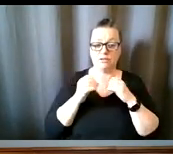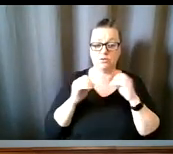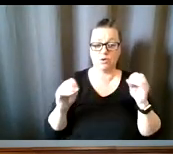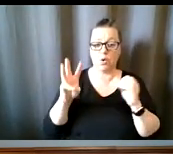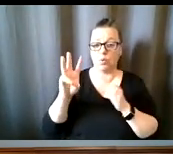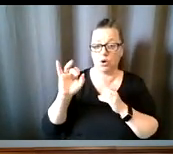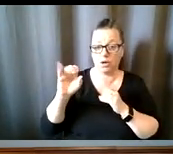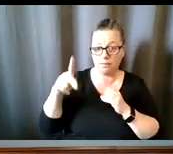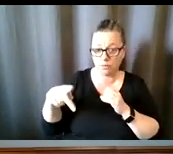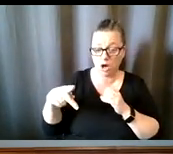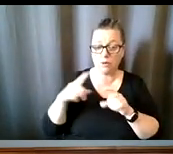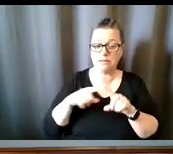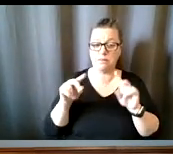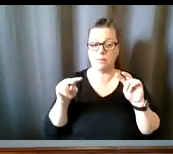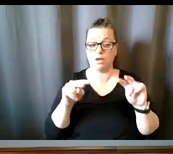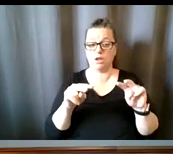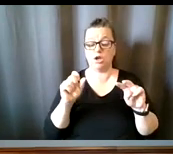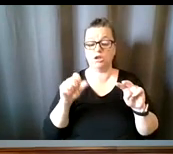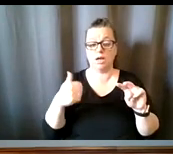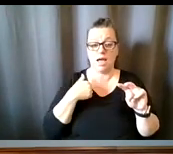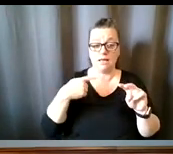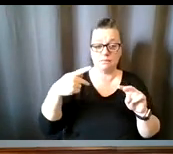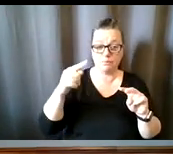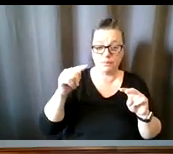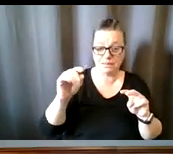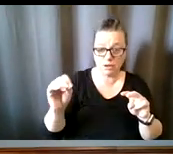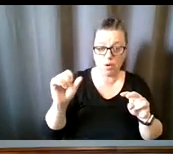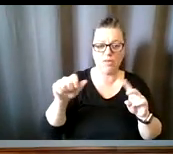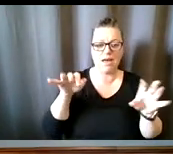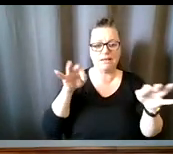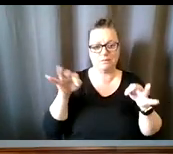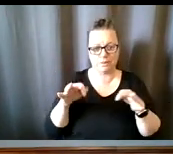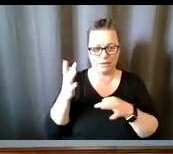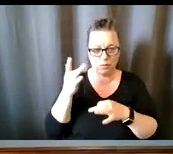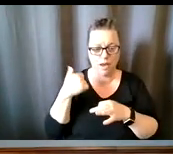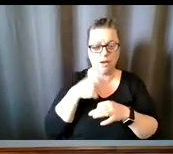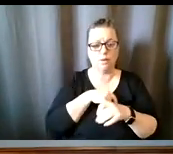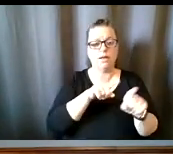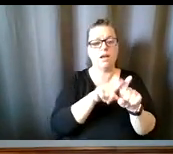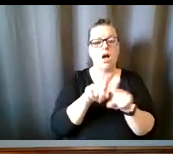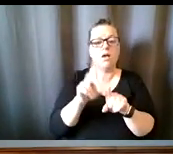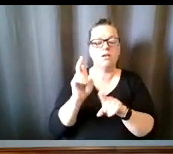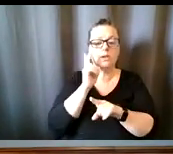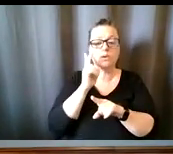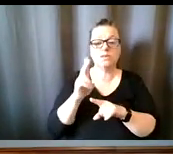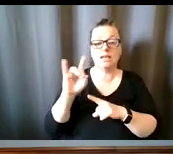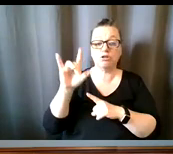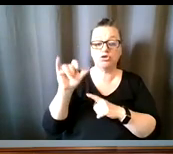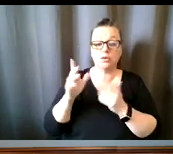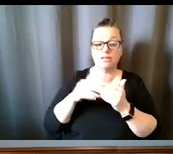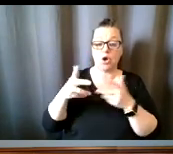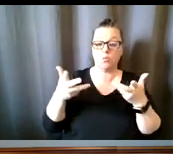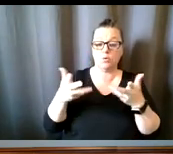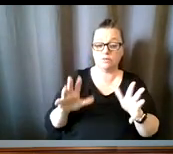completed. But as we look, we can see, oh, she has PTO. So that kind of explains why. And we can also see that Julie is almost finished, and